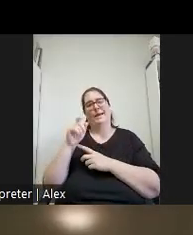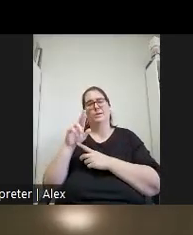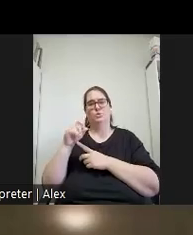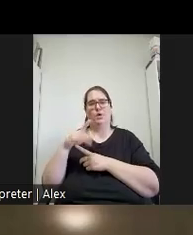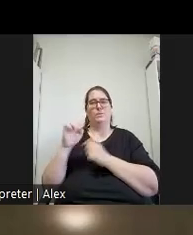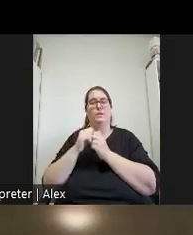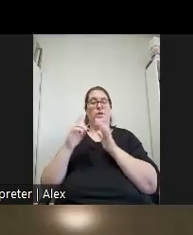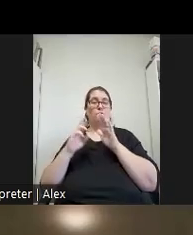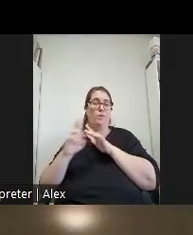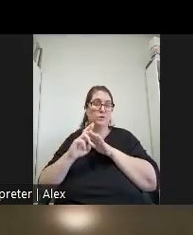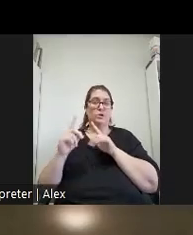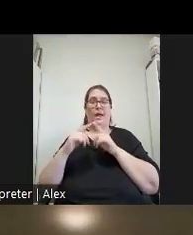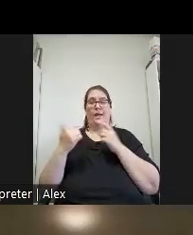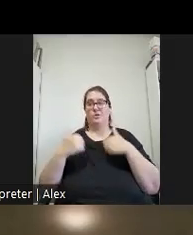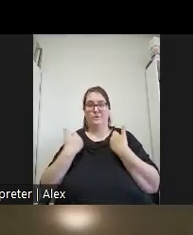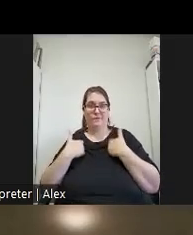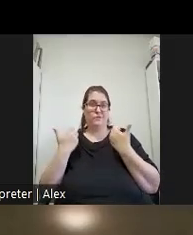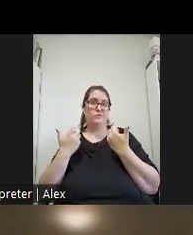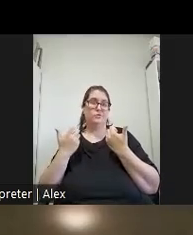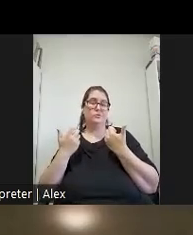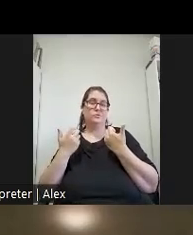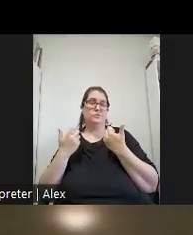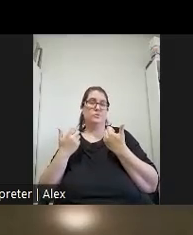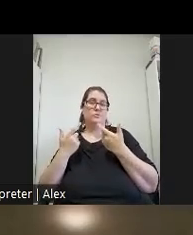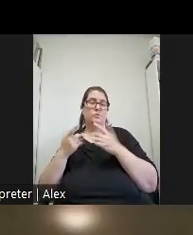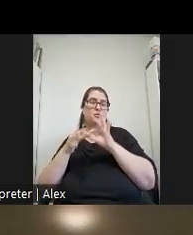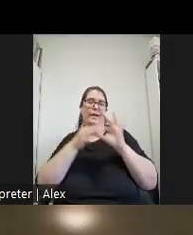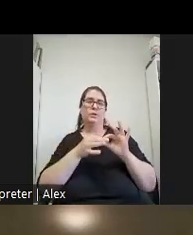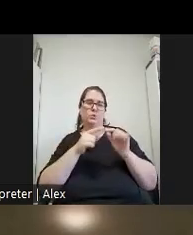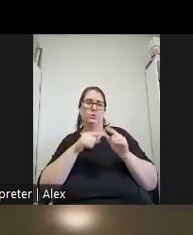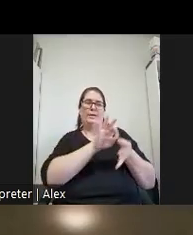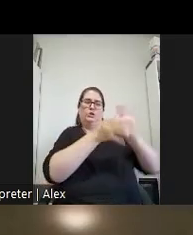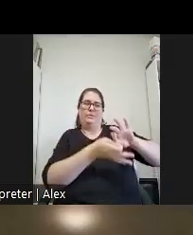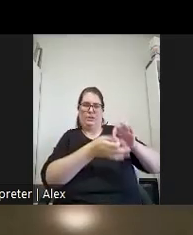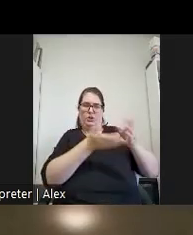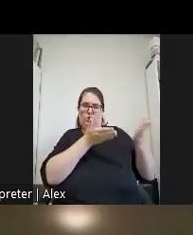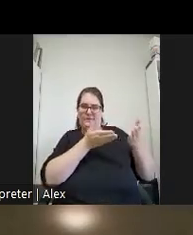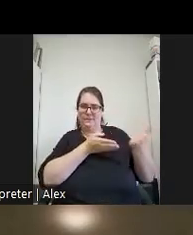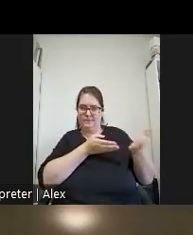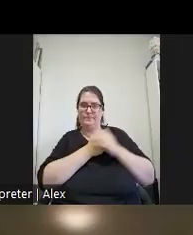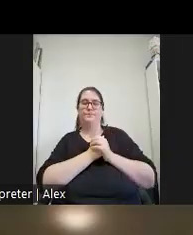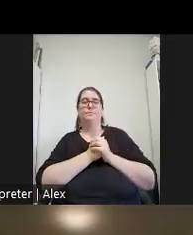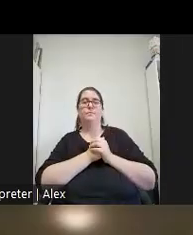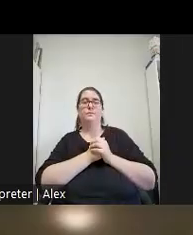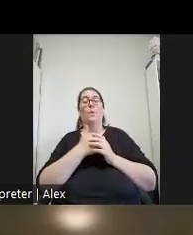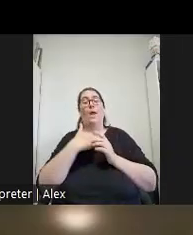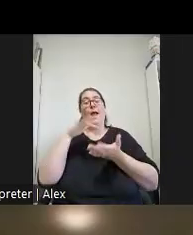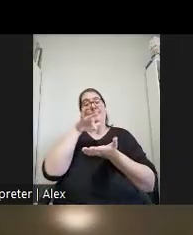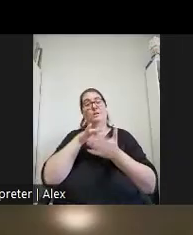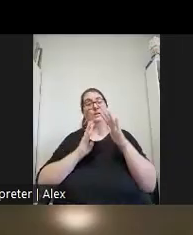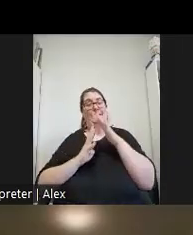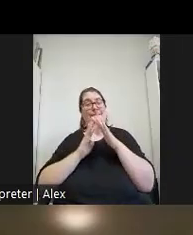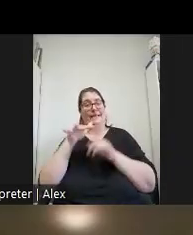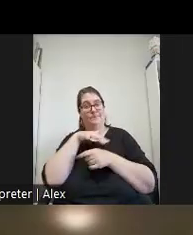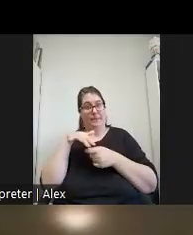survivors, and which is related to the interpretation services as well. We have a centralized intake